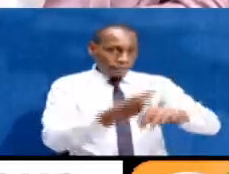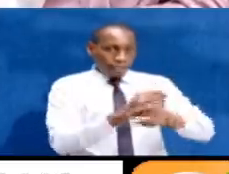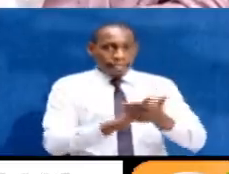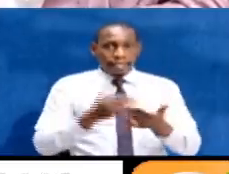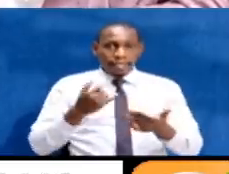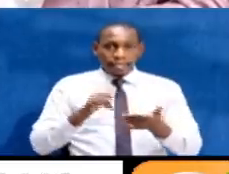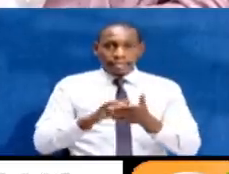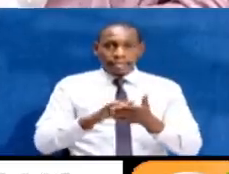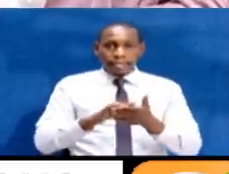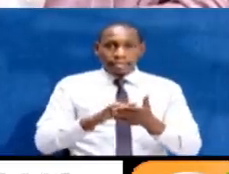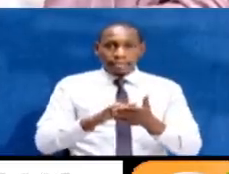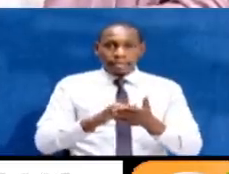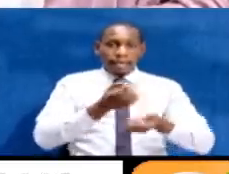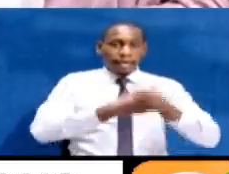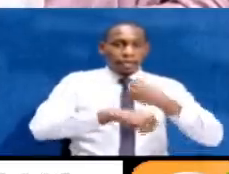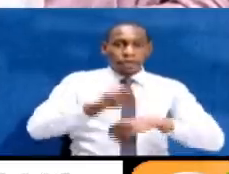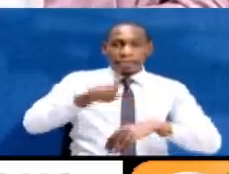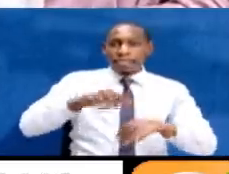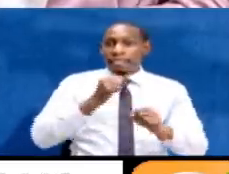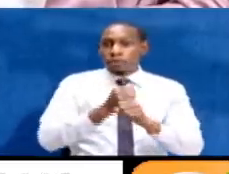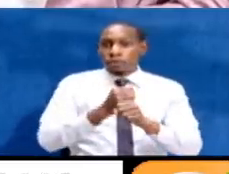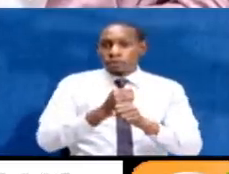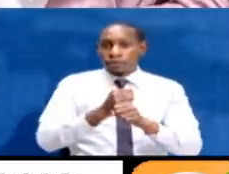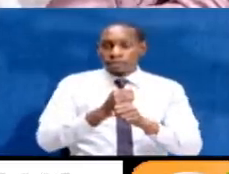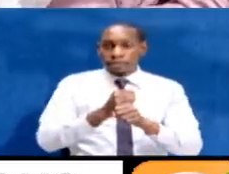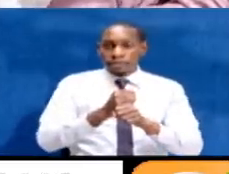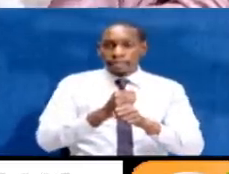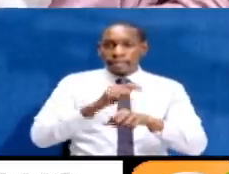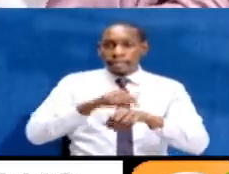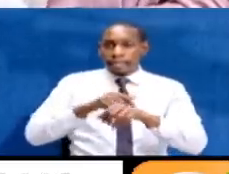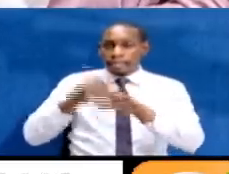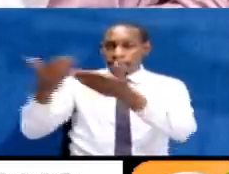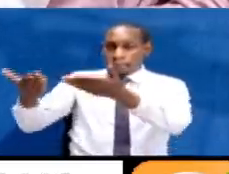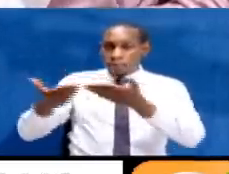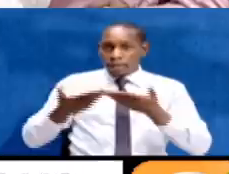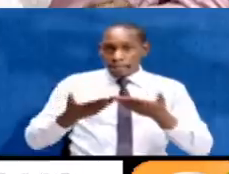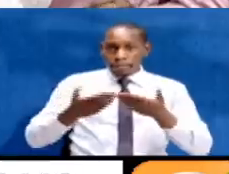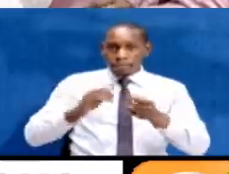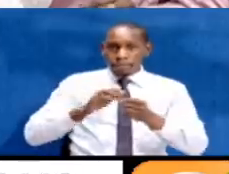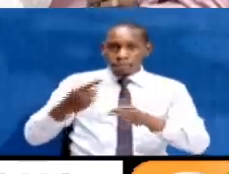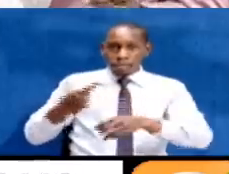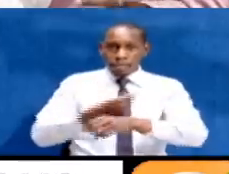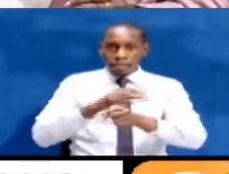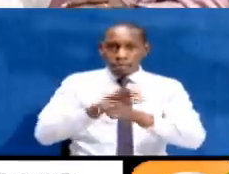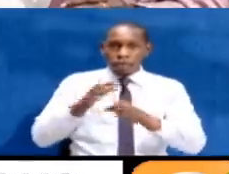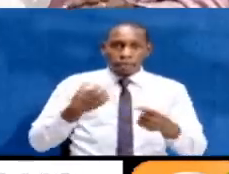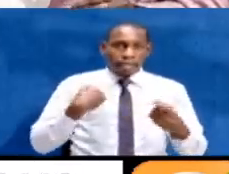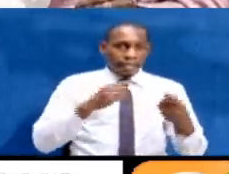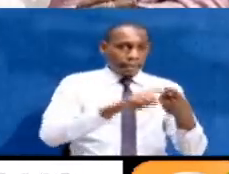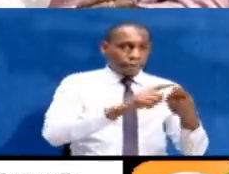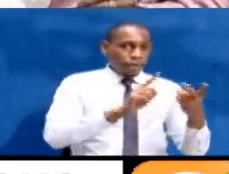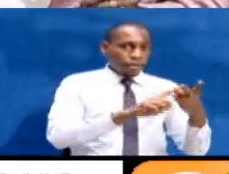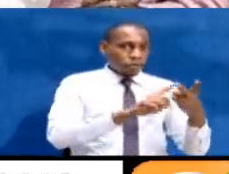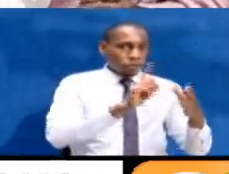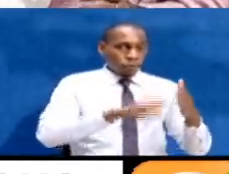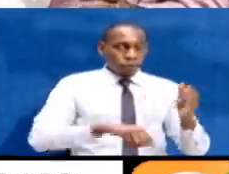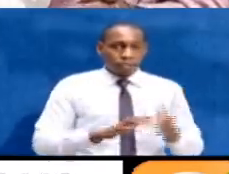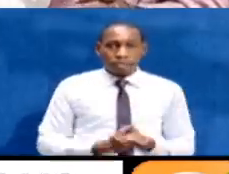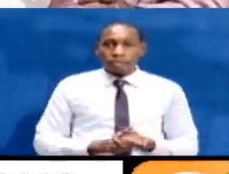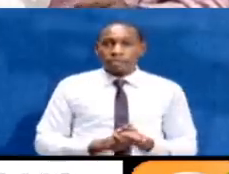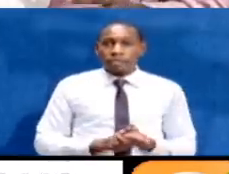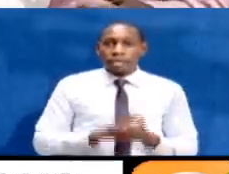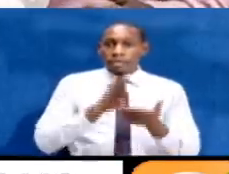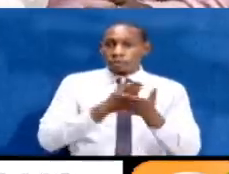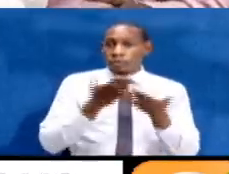That is one of the main things that should have been done when we were getting the AstraZeneca vaccine in the country. That's one. And two, the fact that